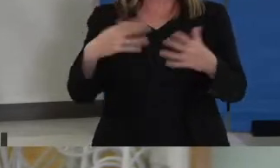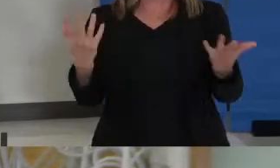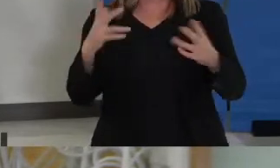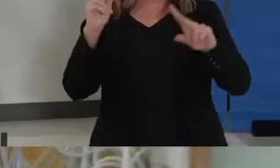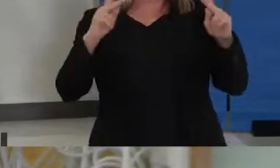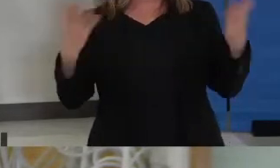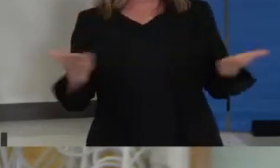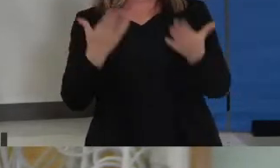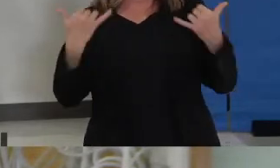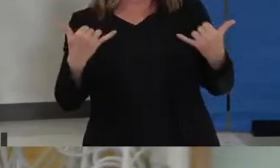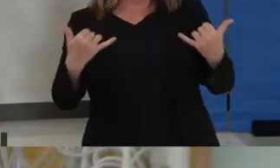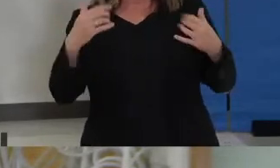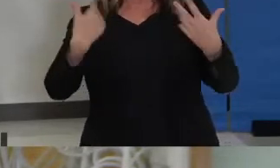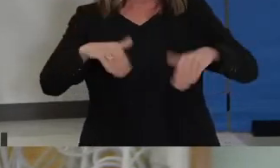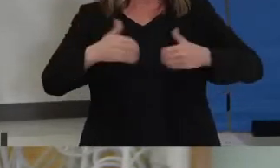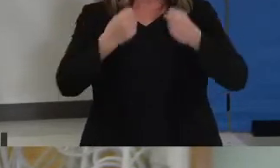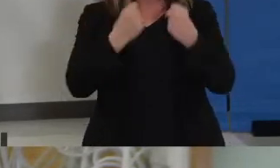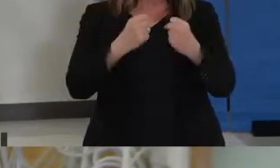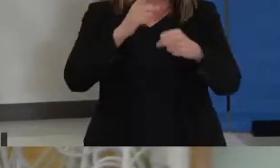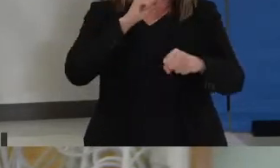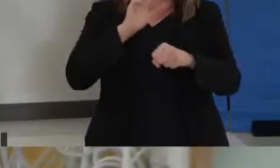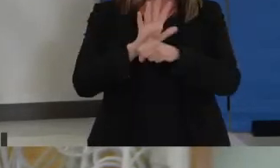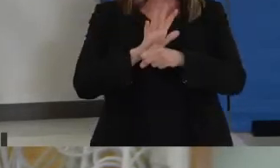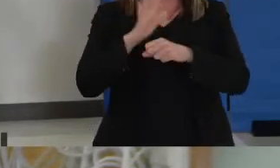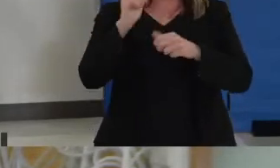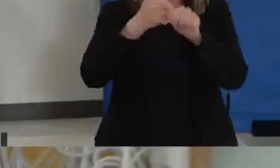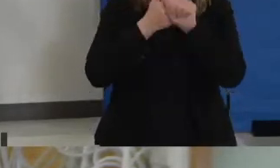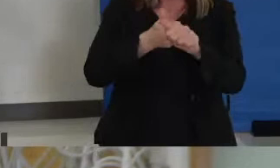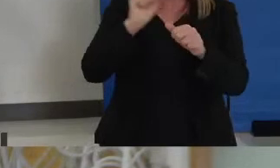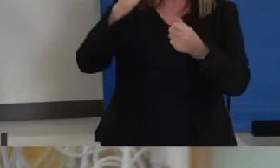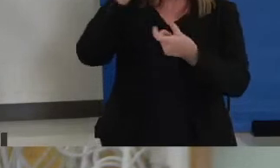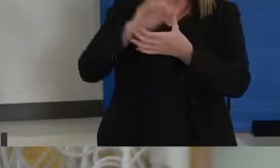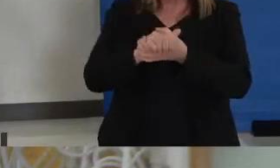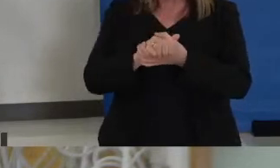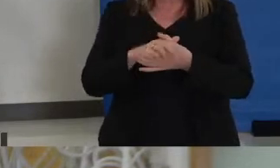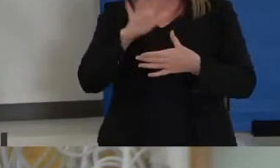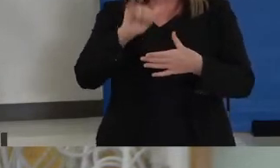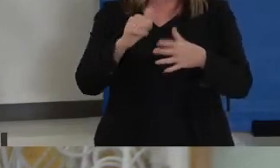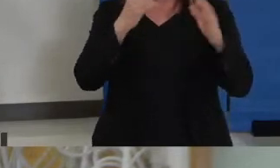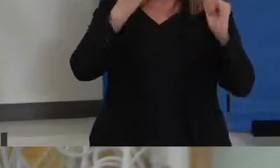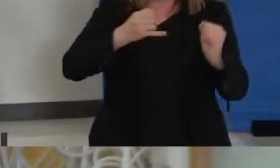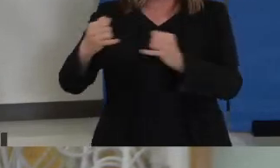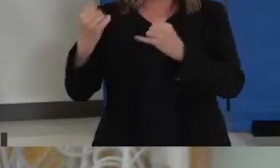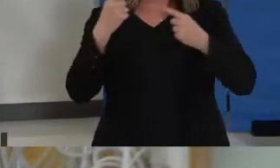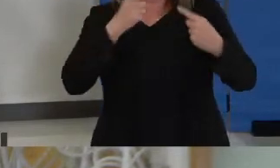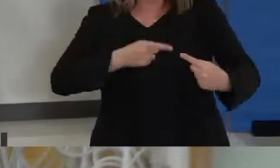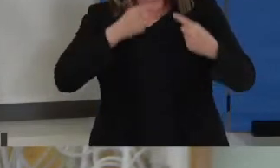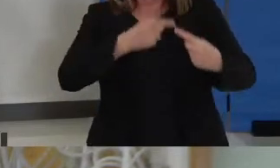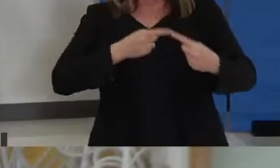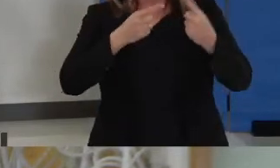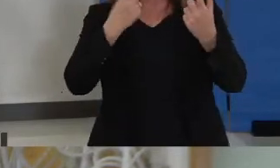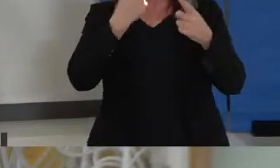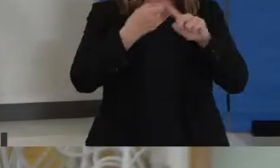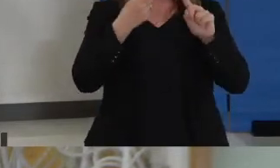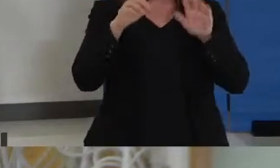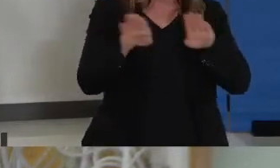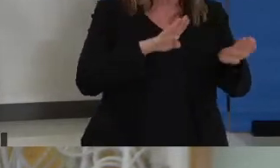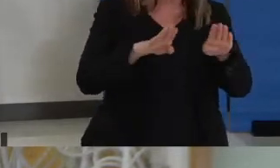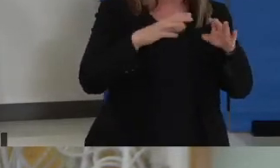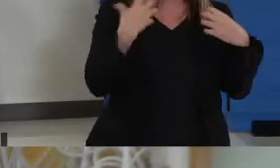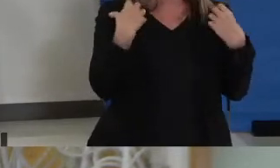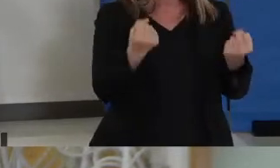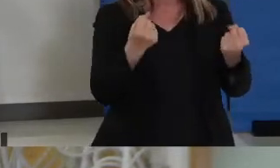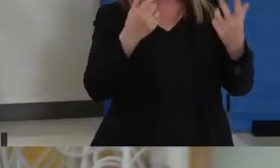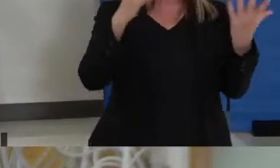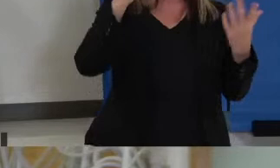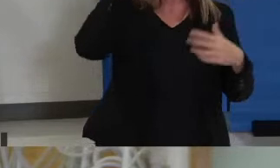is here today. There is a great commitment to adhere to a belief that individuals struggling from behavioral health issues, mental health injury